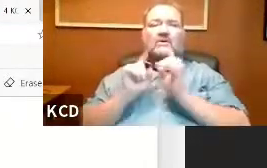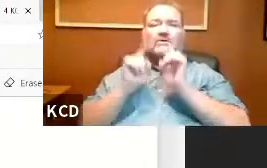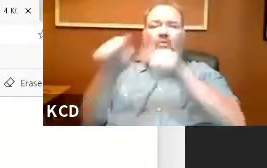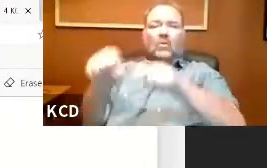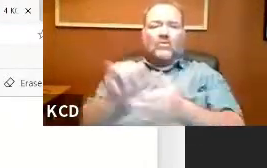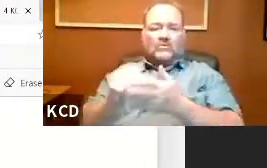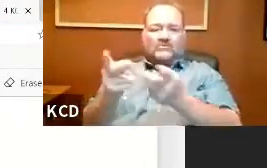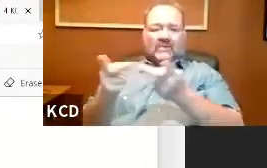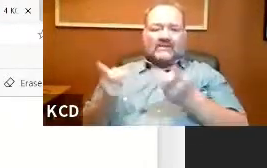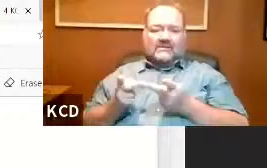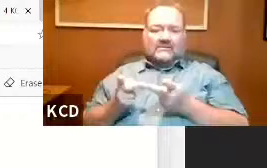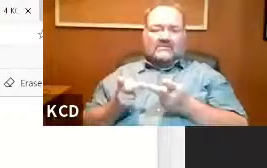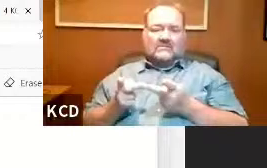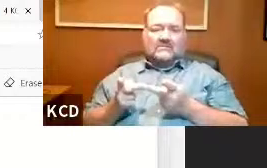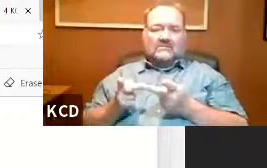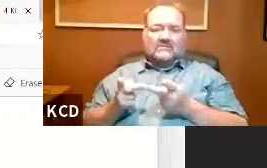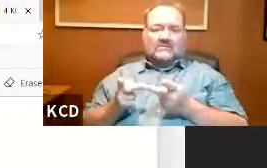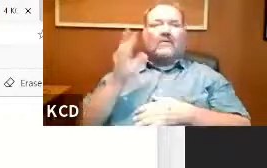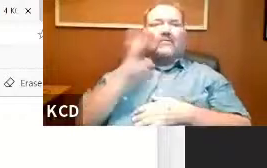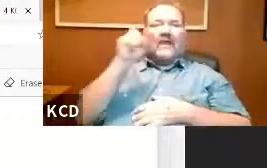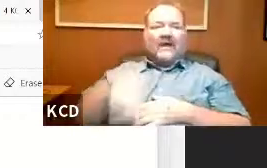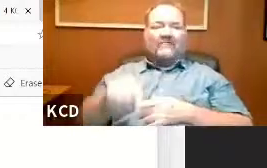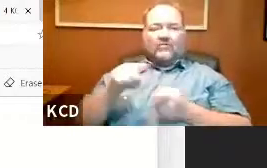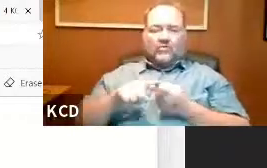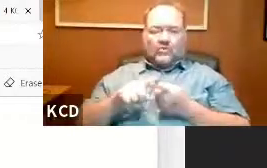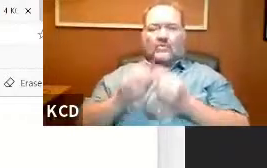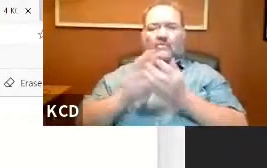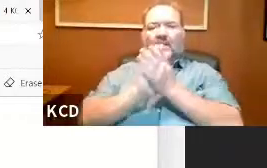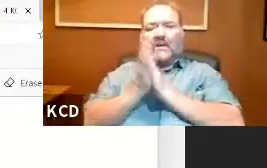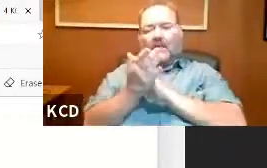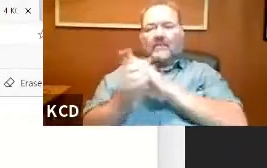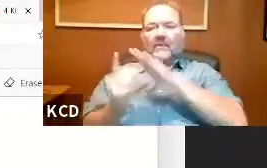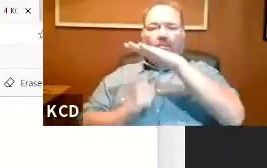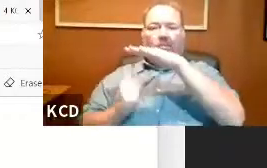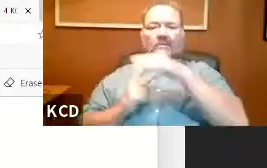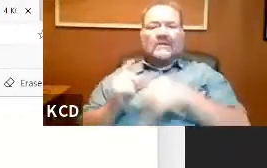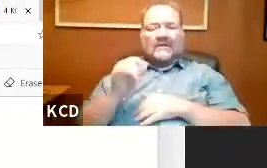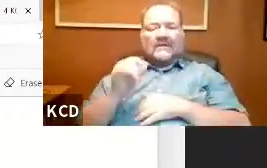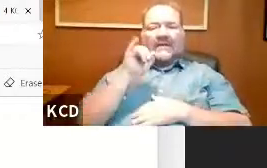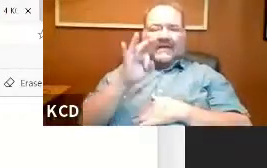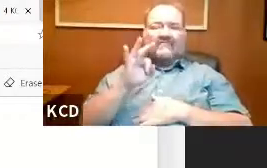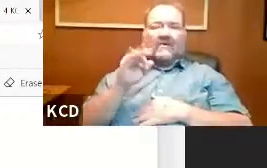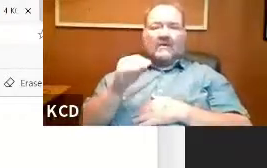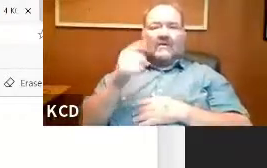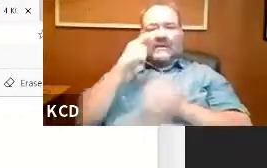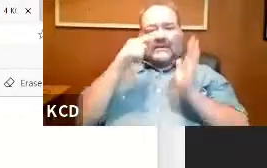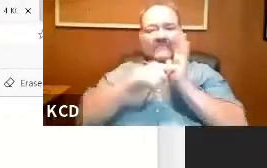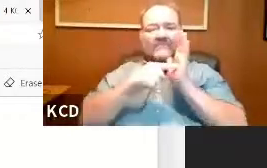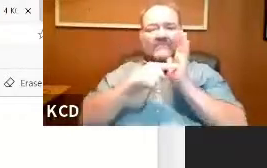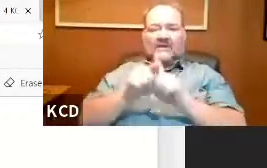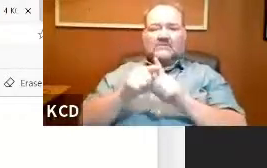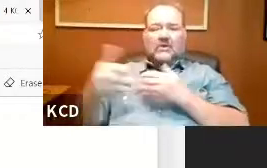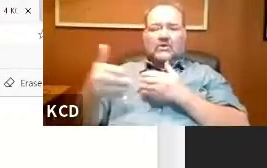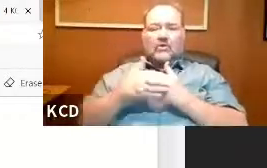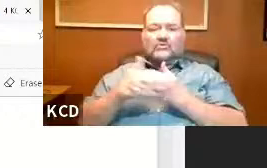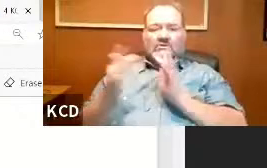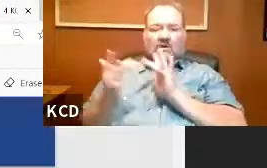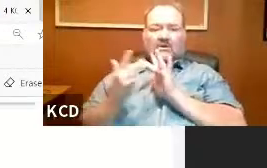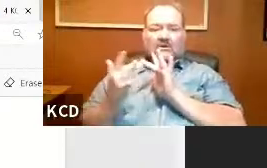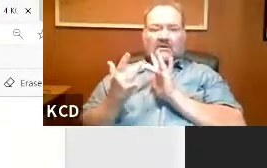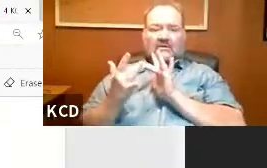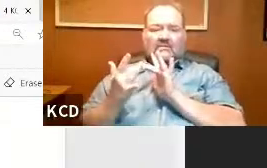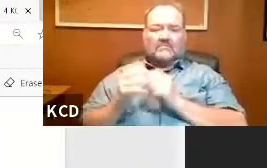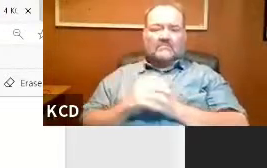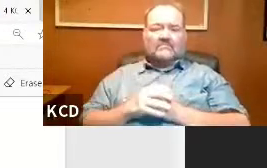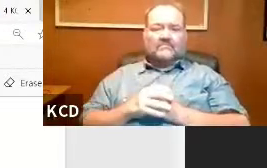places. And they would have to quarantine as well as if they are identified as a close contact. Next slide, please.